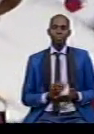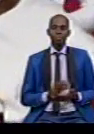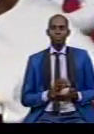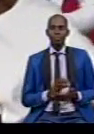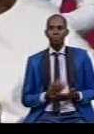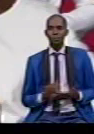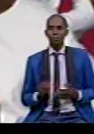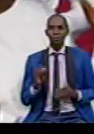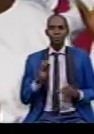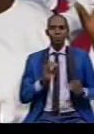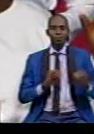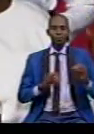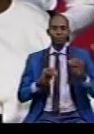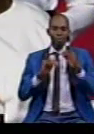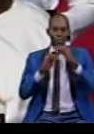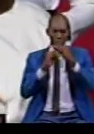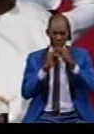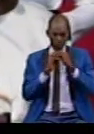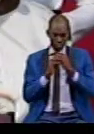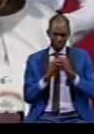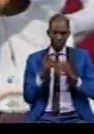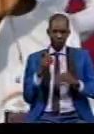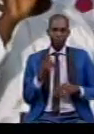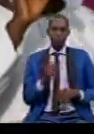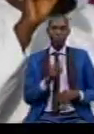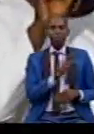able to deliver,